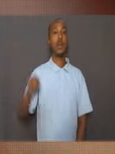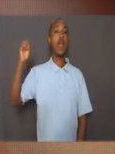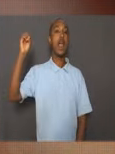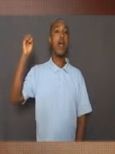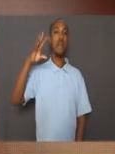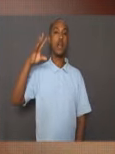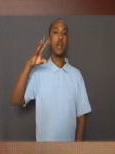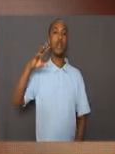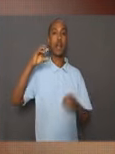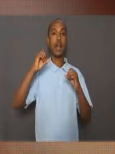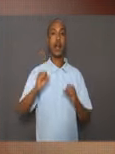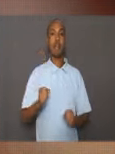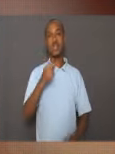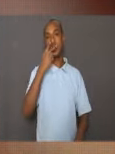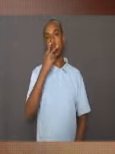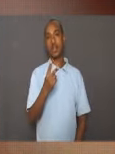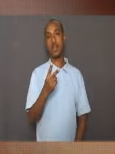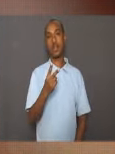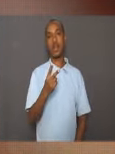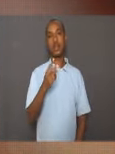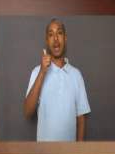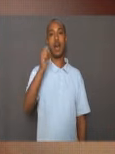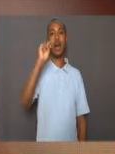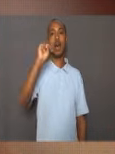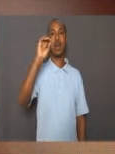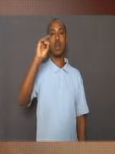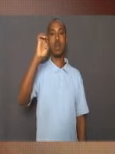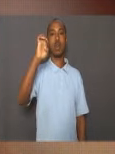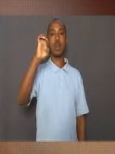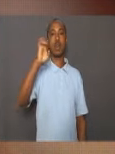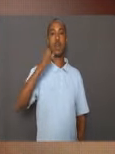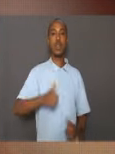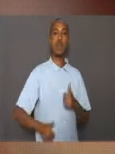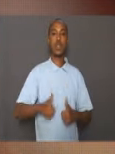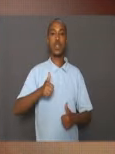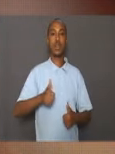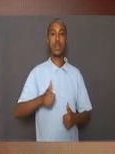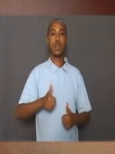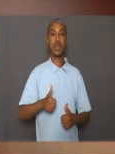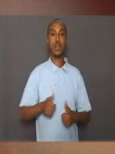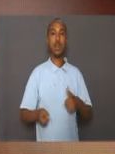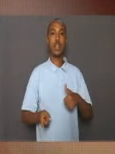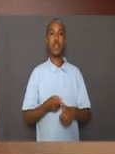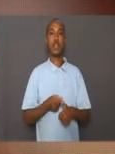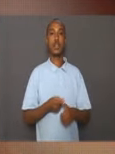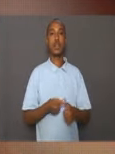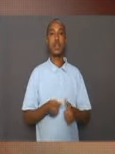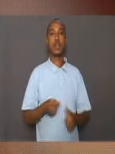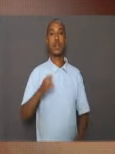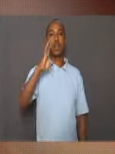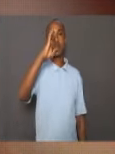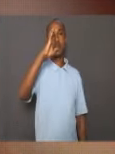light can be seen at the anode, which originates from the cathode